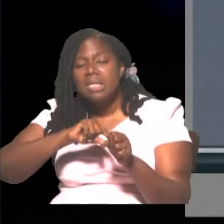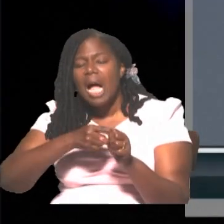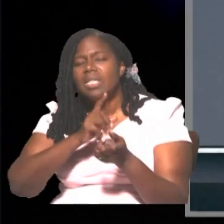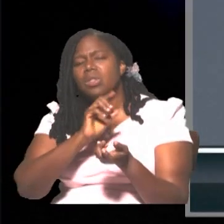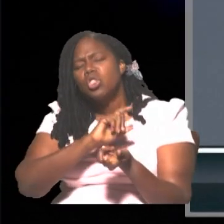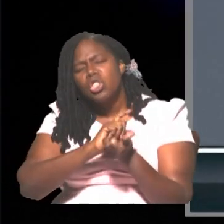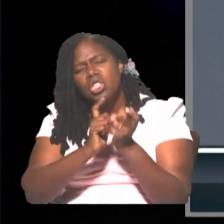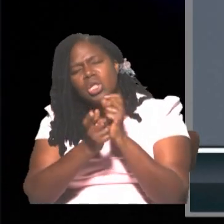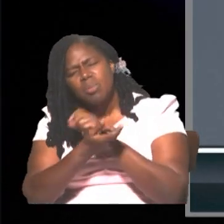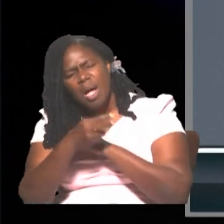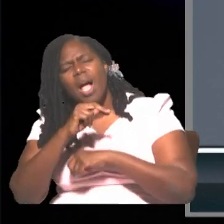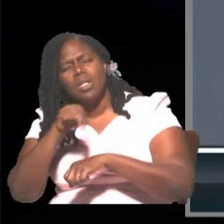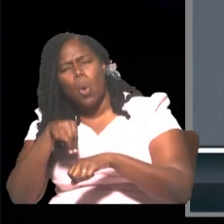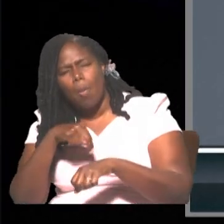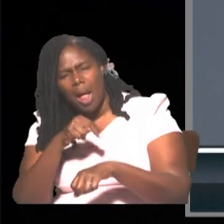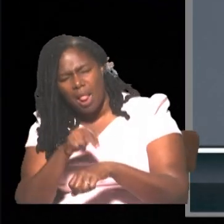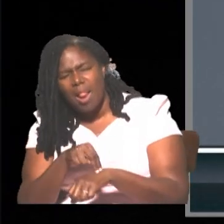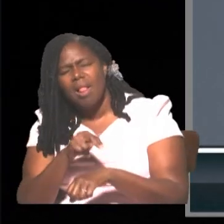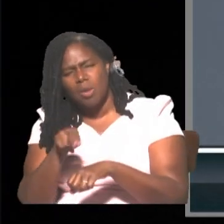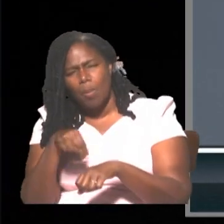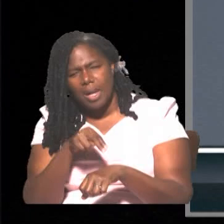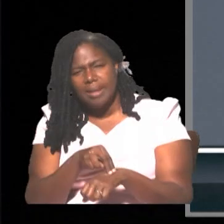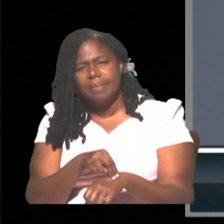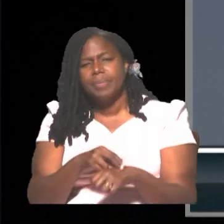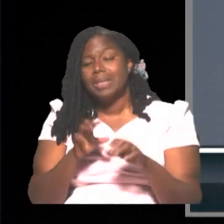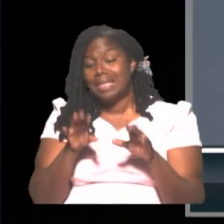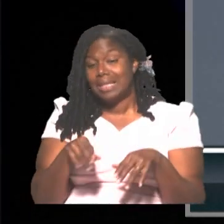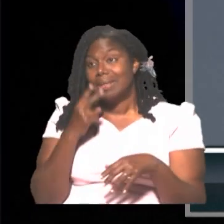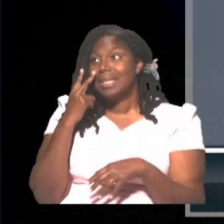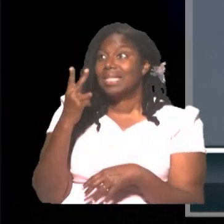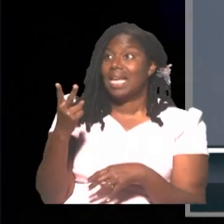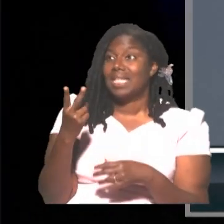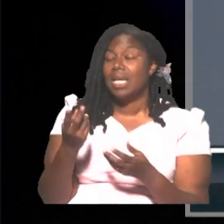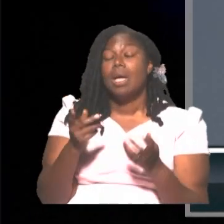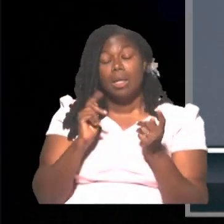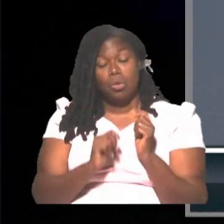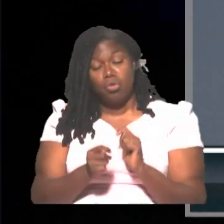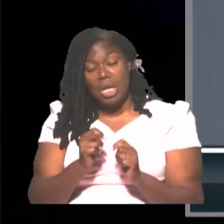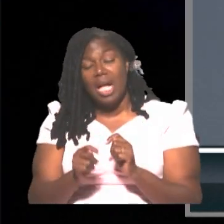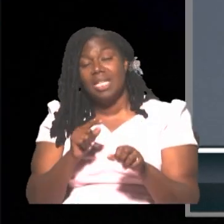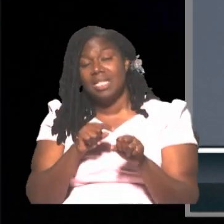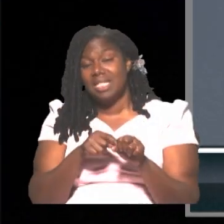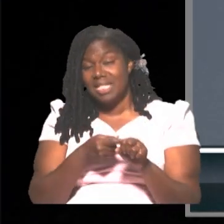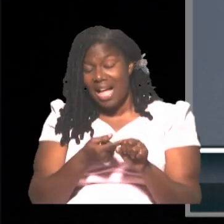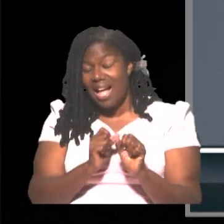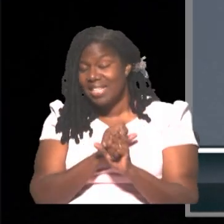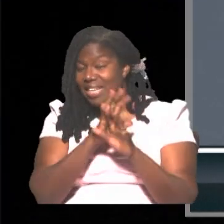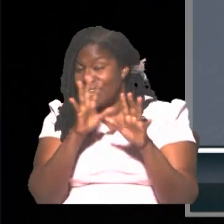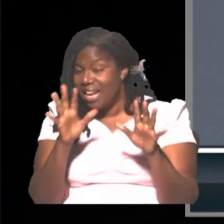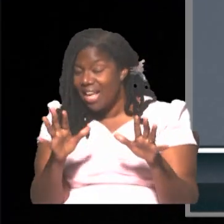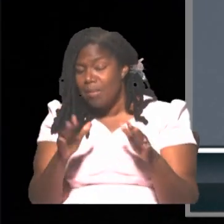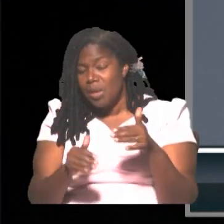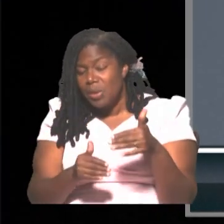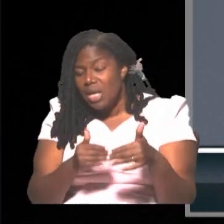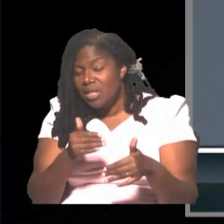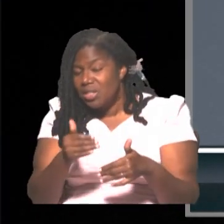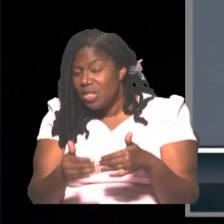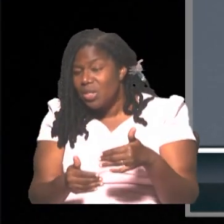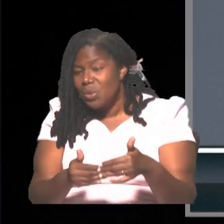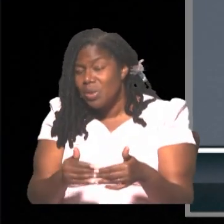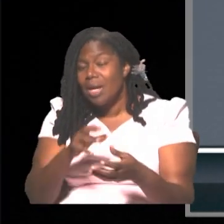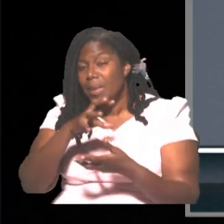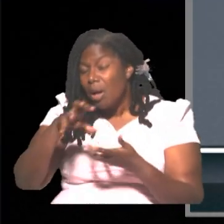us to see it? Well, in Trinidad, the night will start off mostly clear, but wait for it. As we move further into the night,